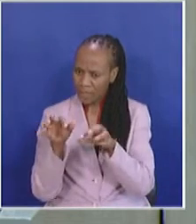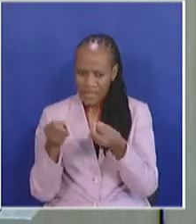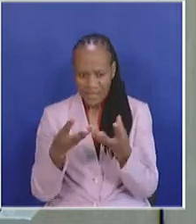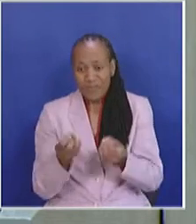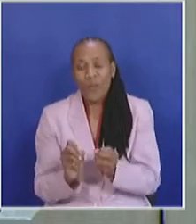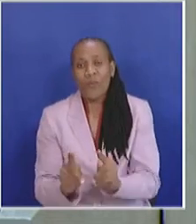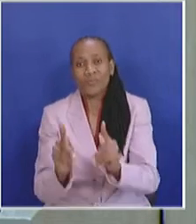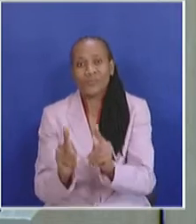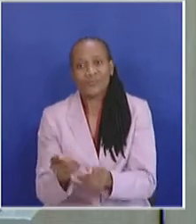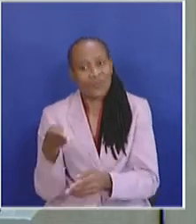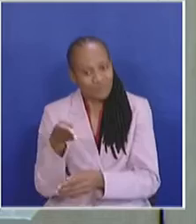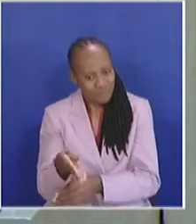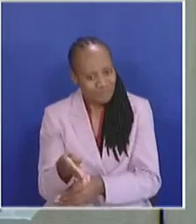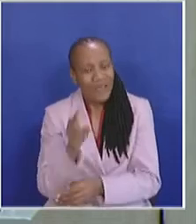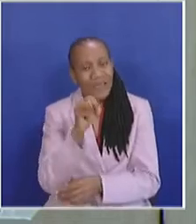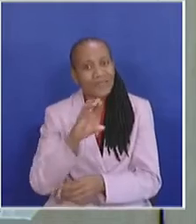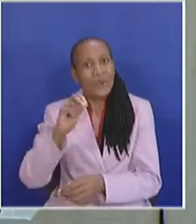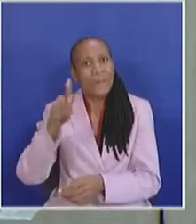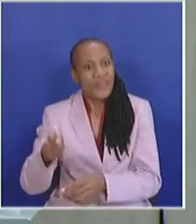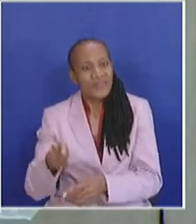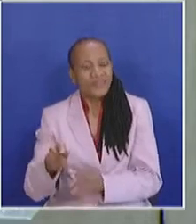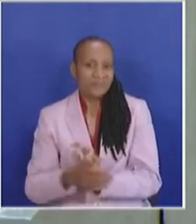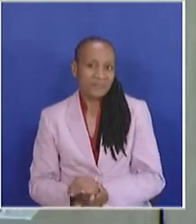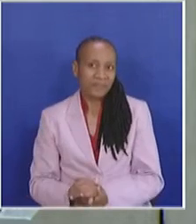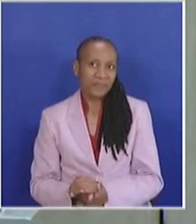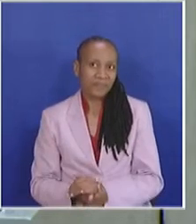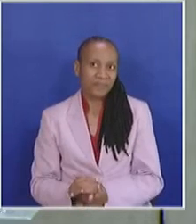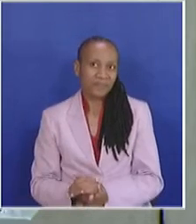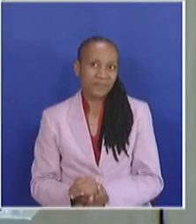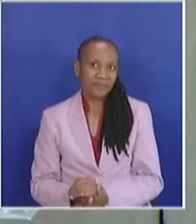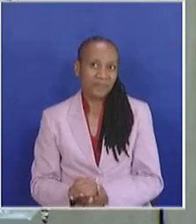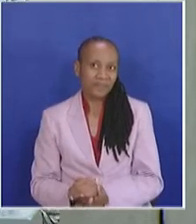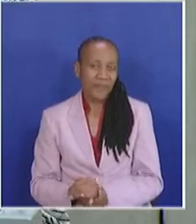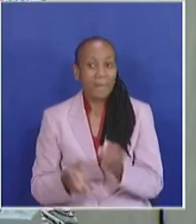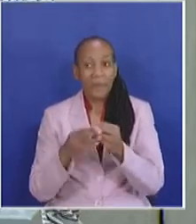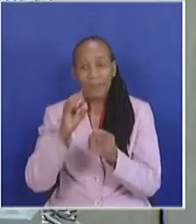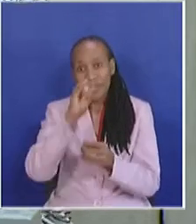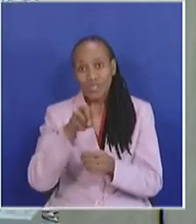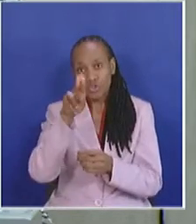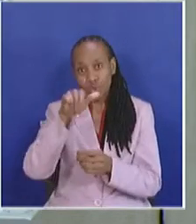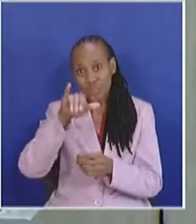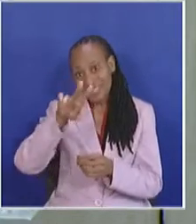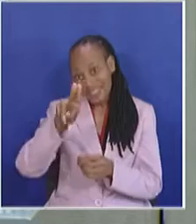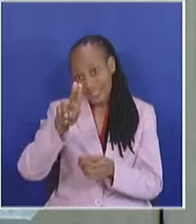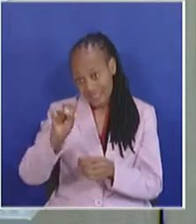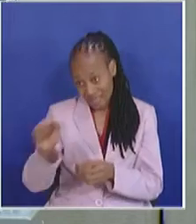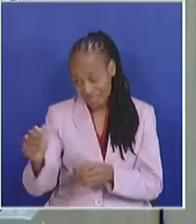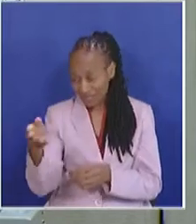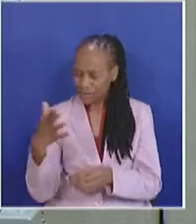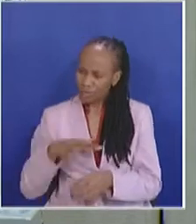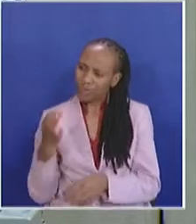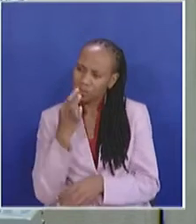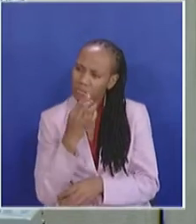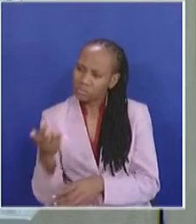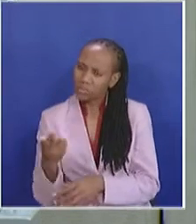members on this subject in September 2015. Just Honorable Julius, we want to say that the delegation of NCOP in Gauteng was